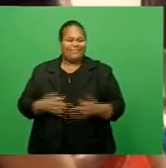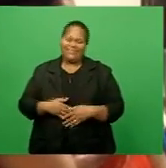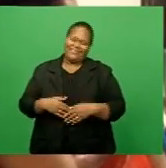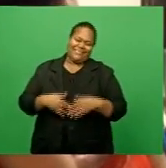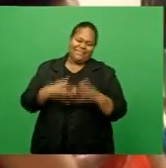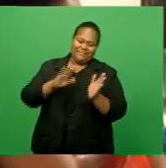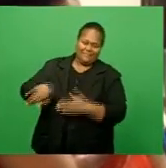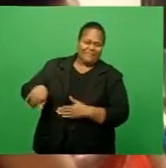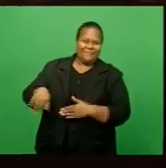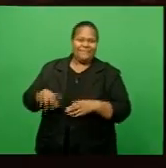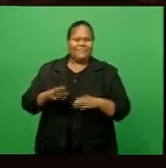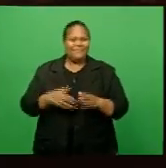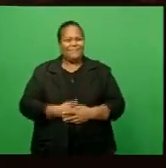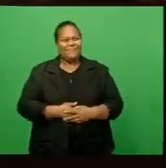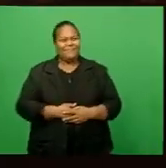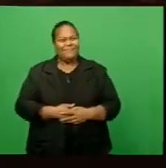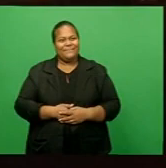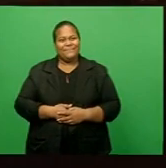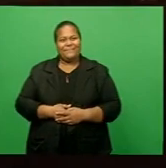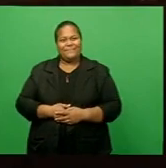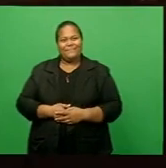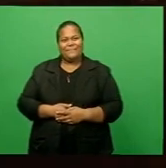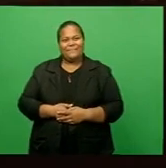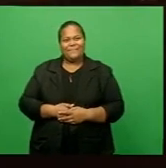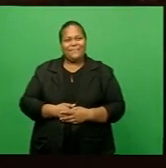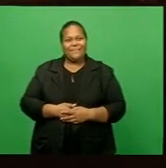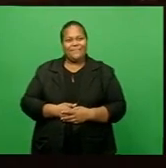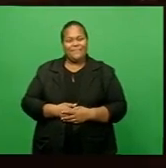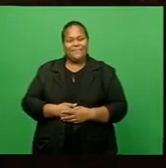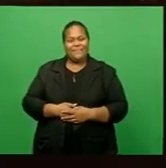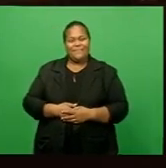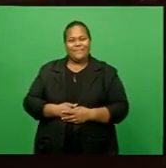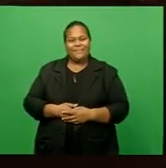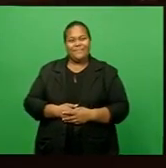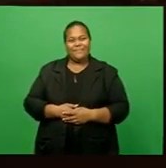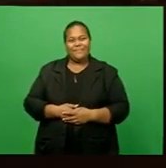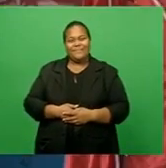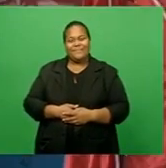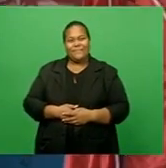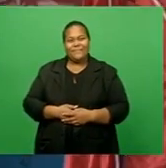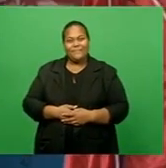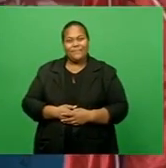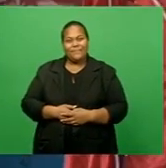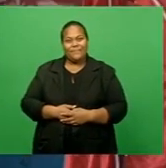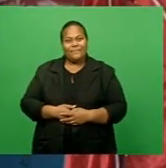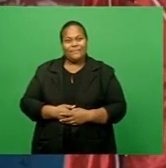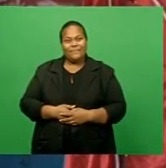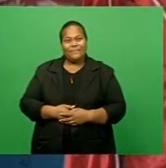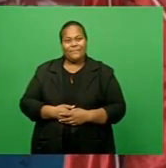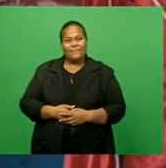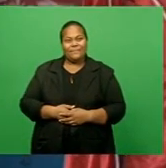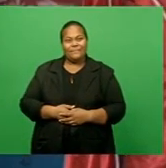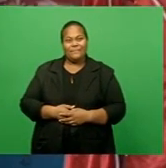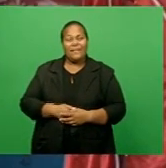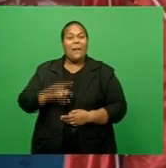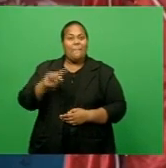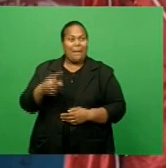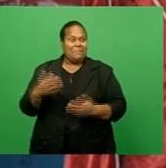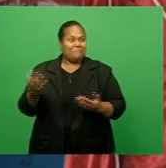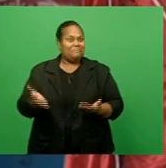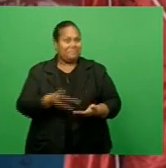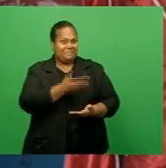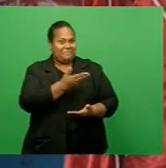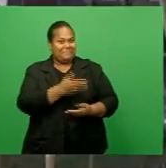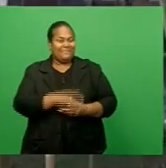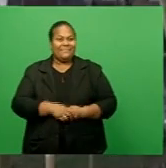of fireworks, but we got to buy from the shops.